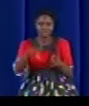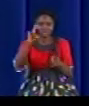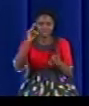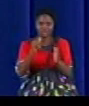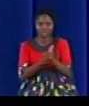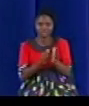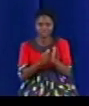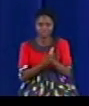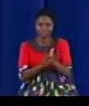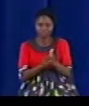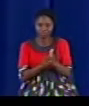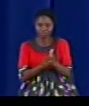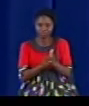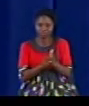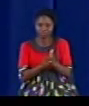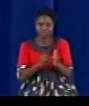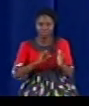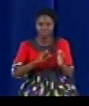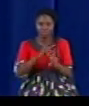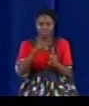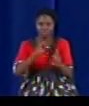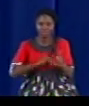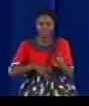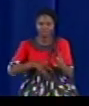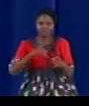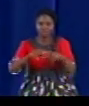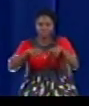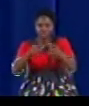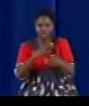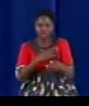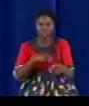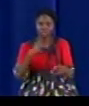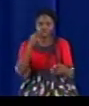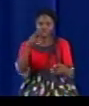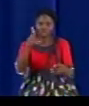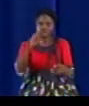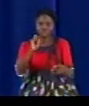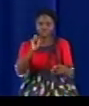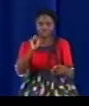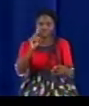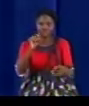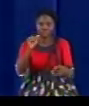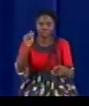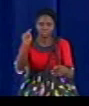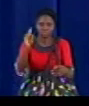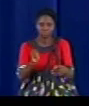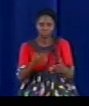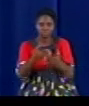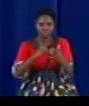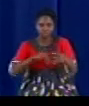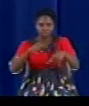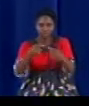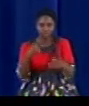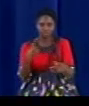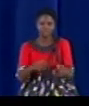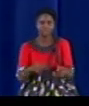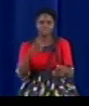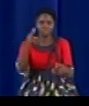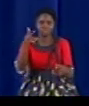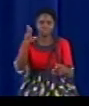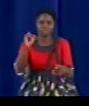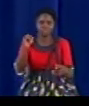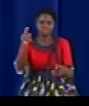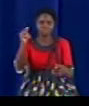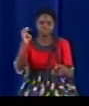to go out to urinate. Before I go out, all the urine has come and